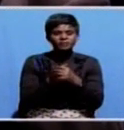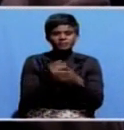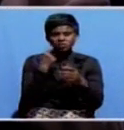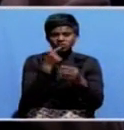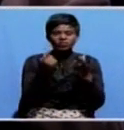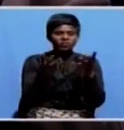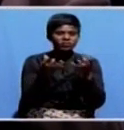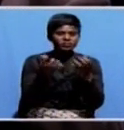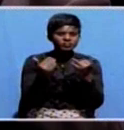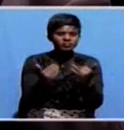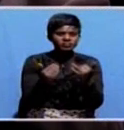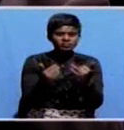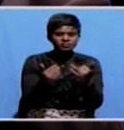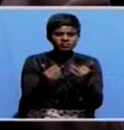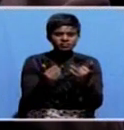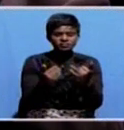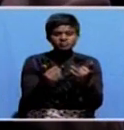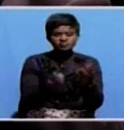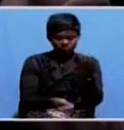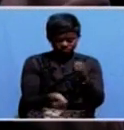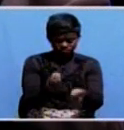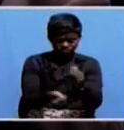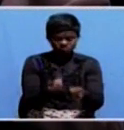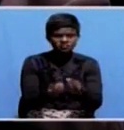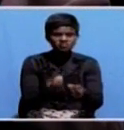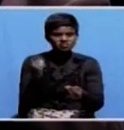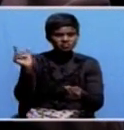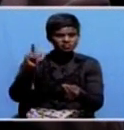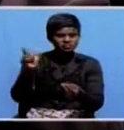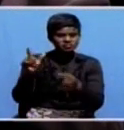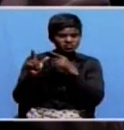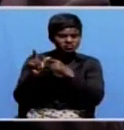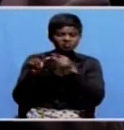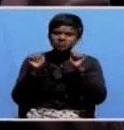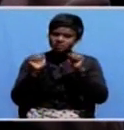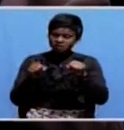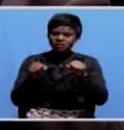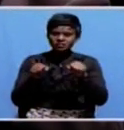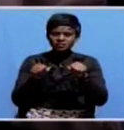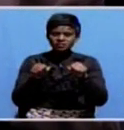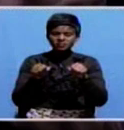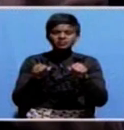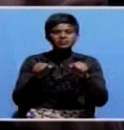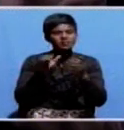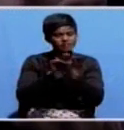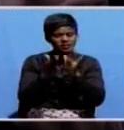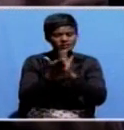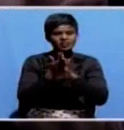wanted to really ruin MMD so that they could ascend to the